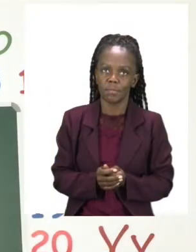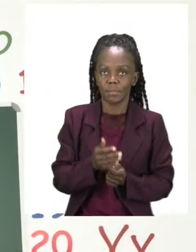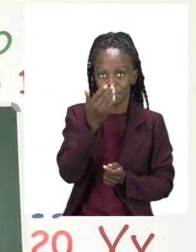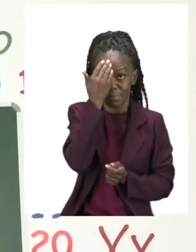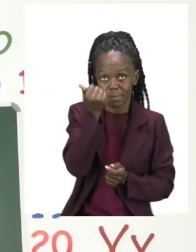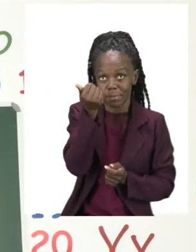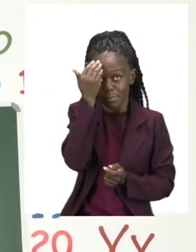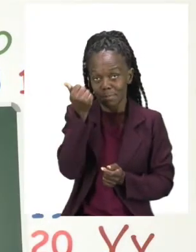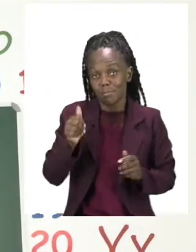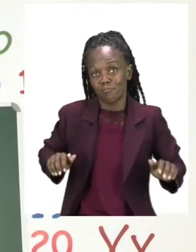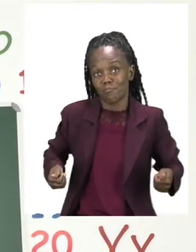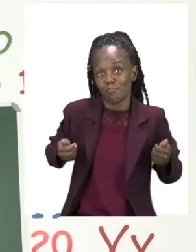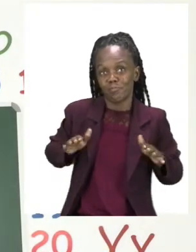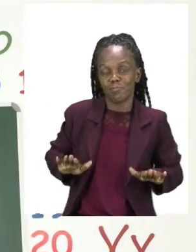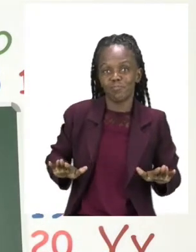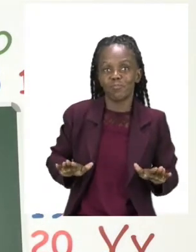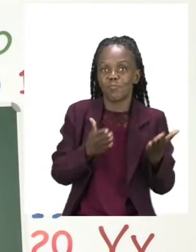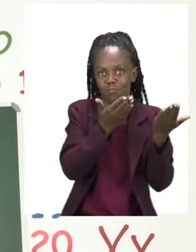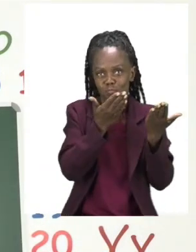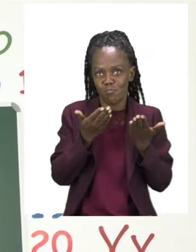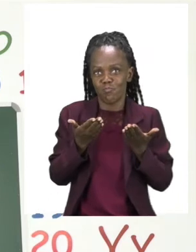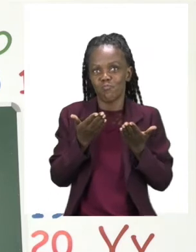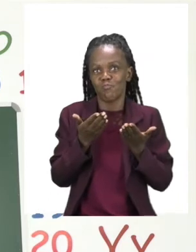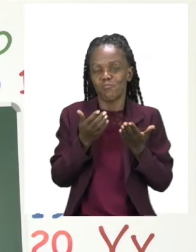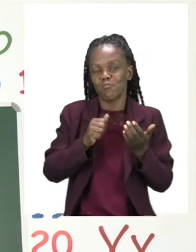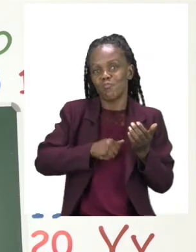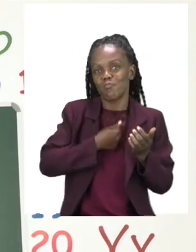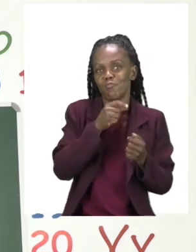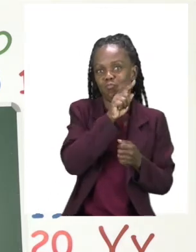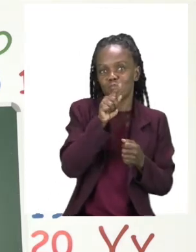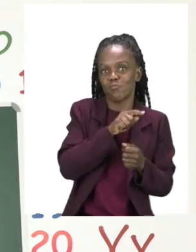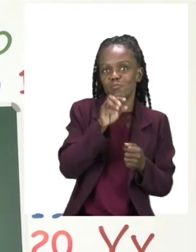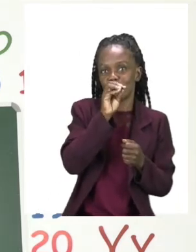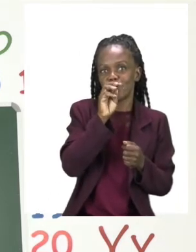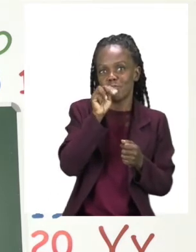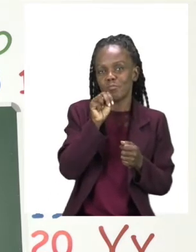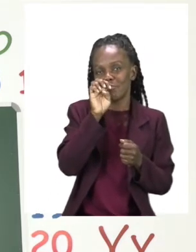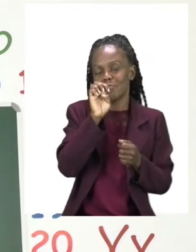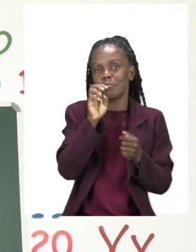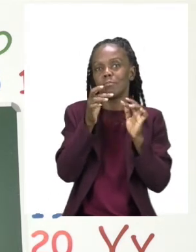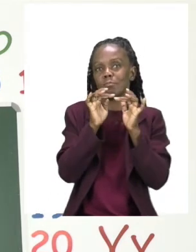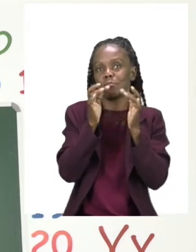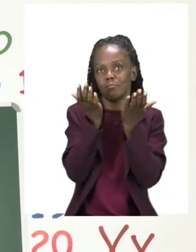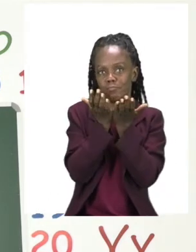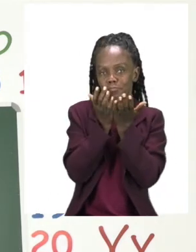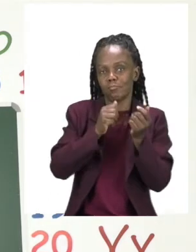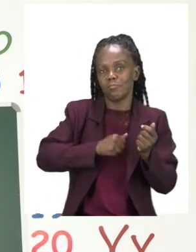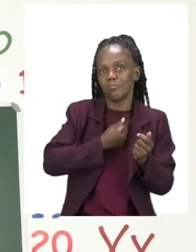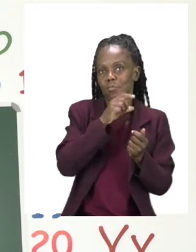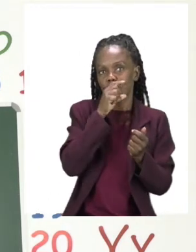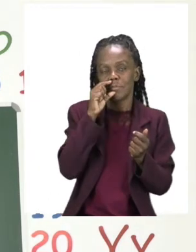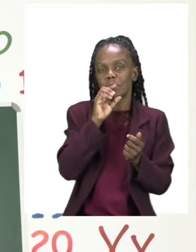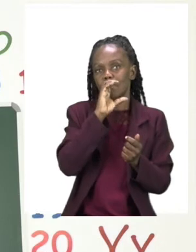Hello, boys and girls, and welcome to My Zone Online School. My name is Teacher Mutsa,